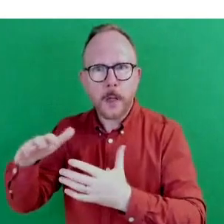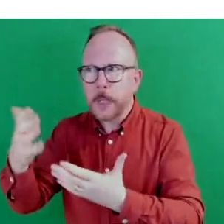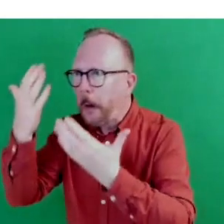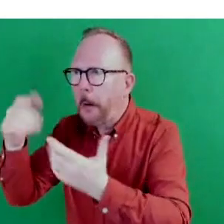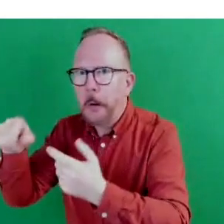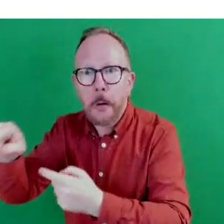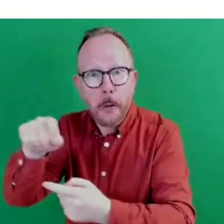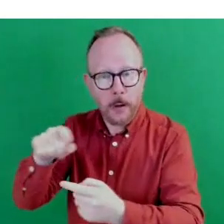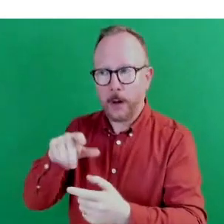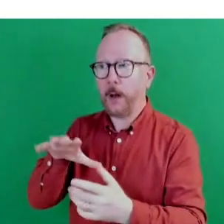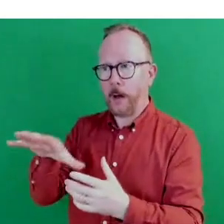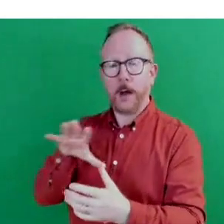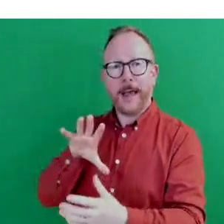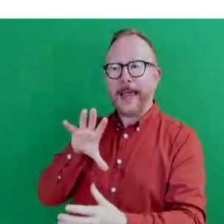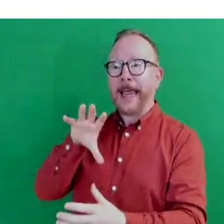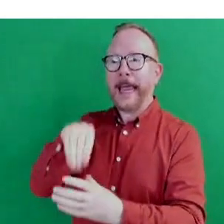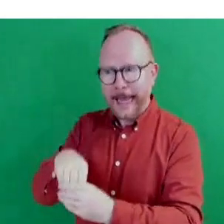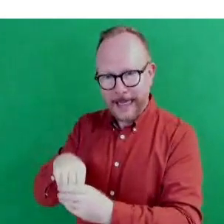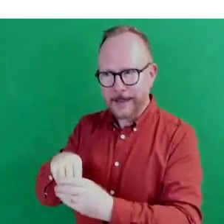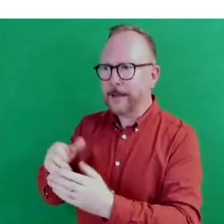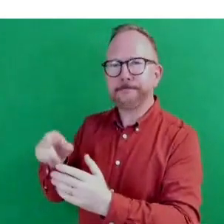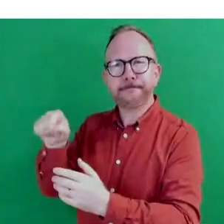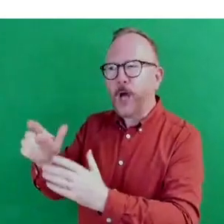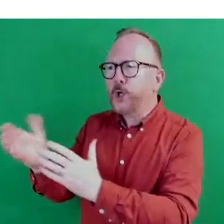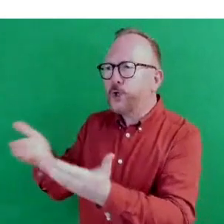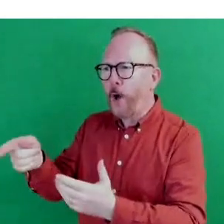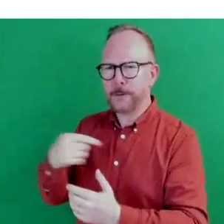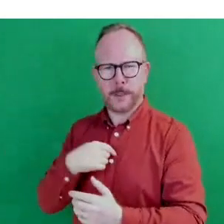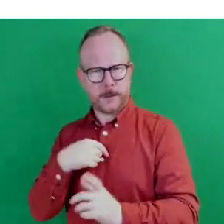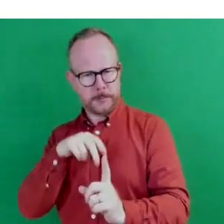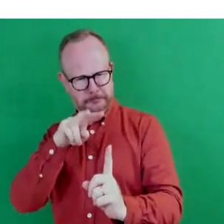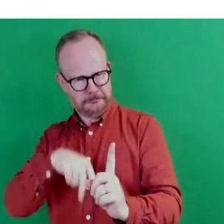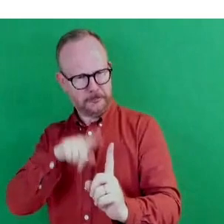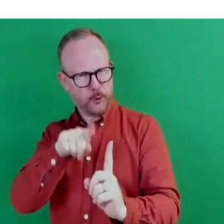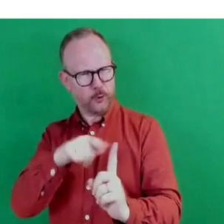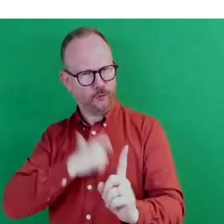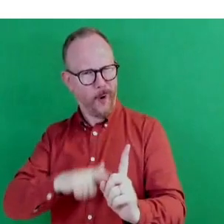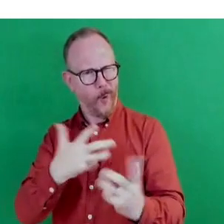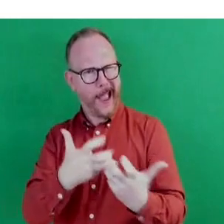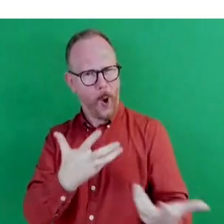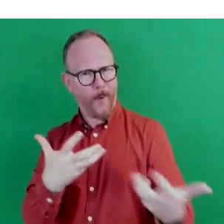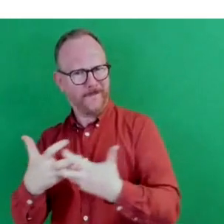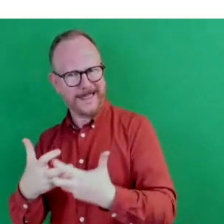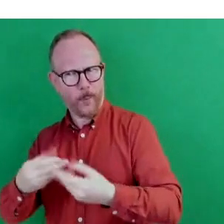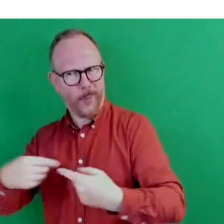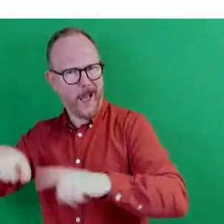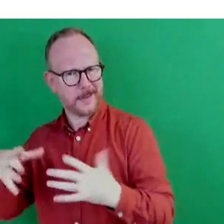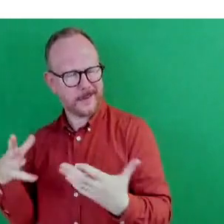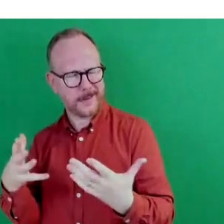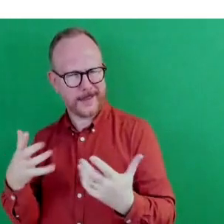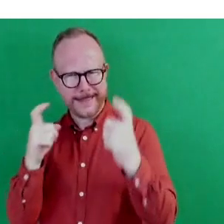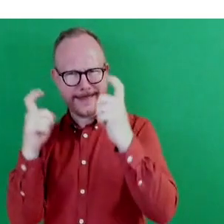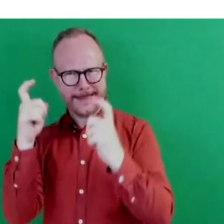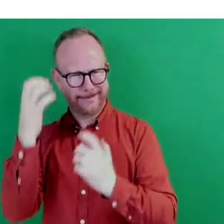services were a bit apprehensive, I would say. Perhaps they don't know where we would fit in and how we would slot in, and perhaps because